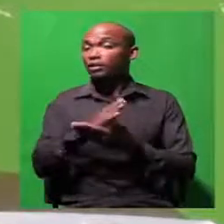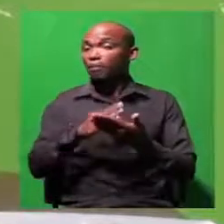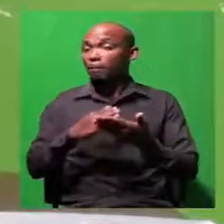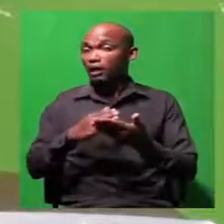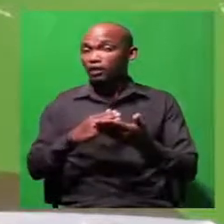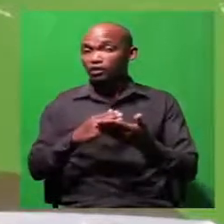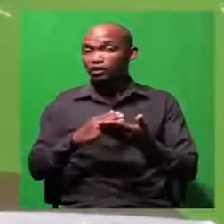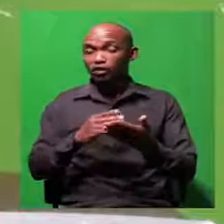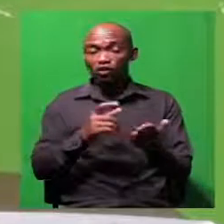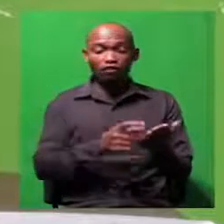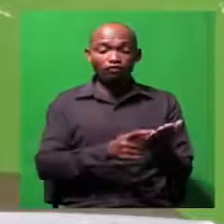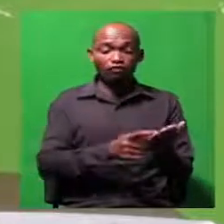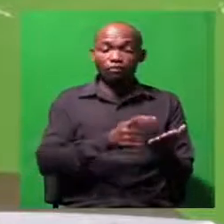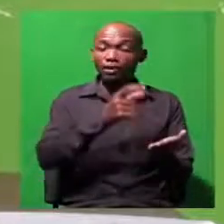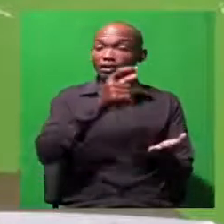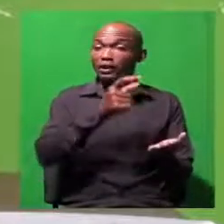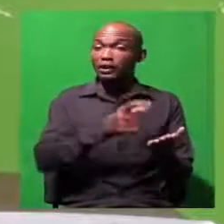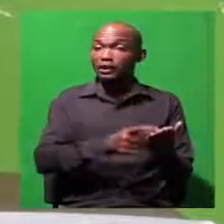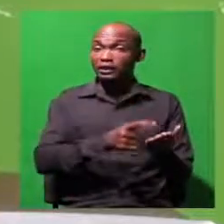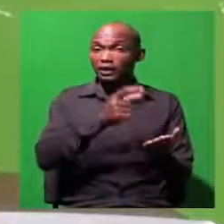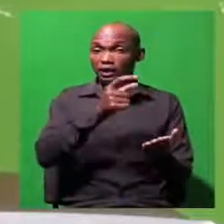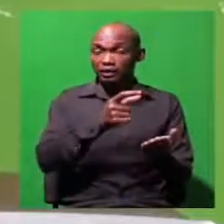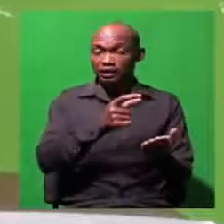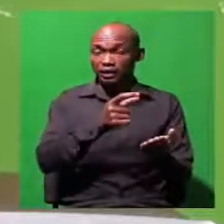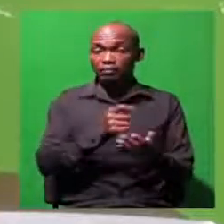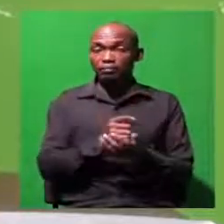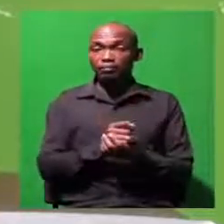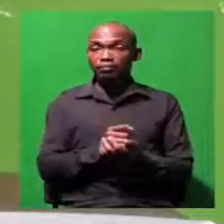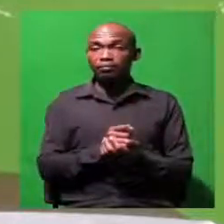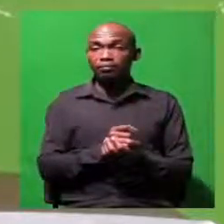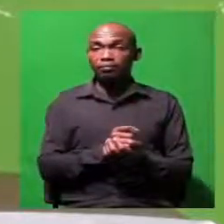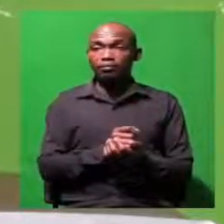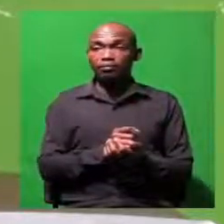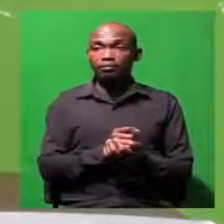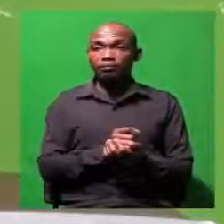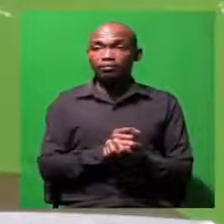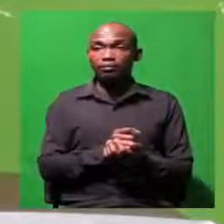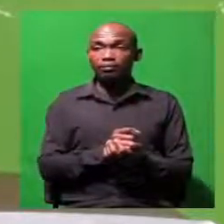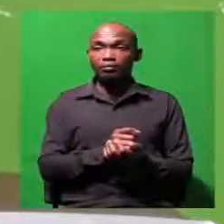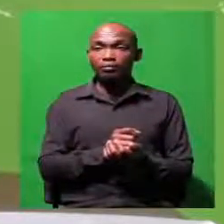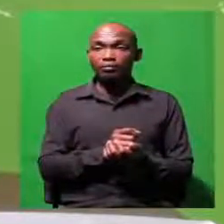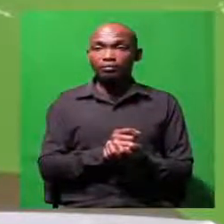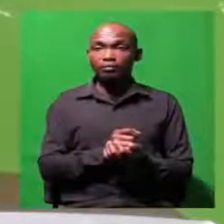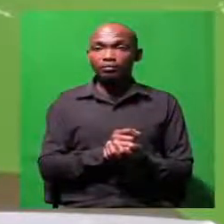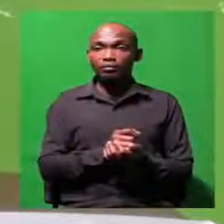This is a part of the measuring cylinder. This is